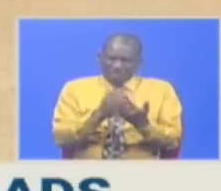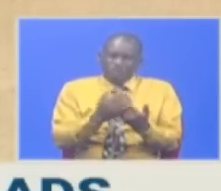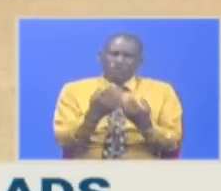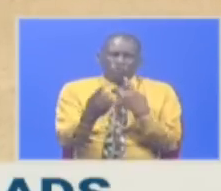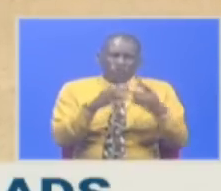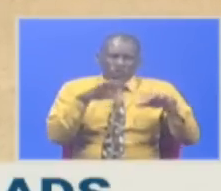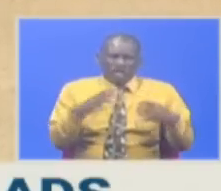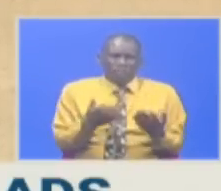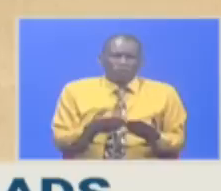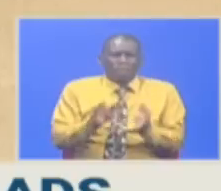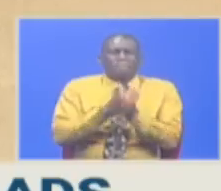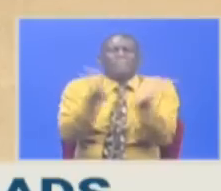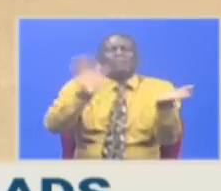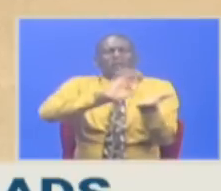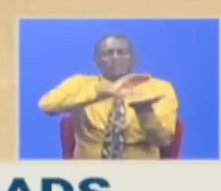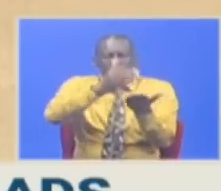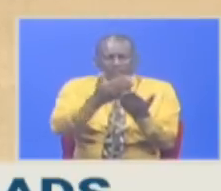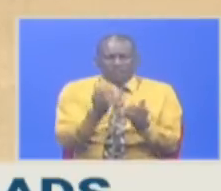public funds